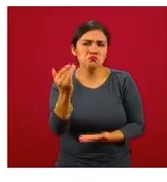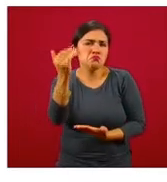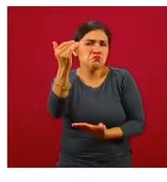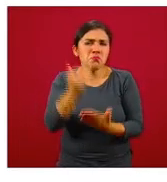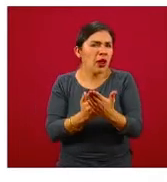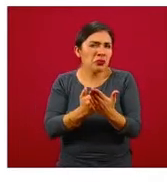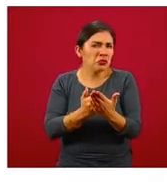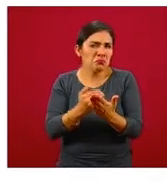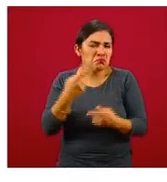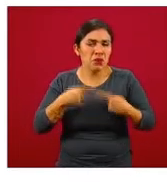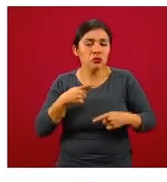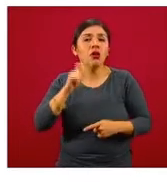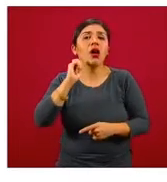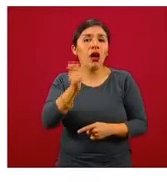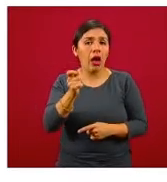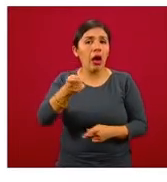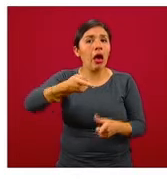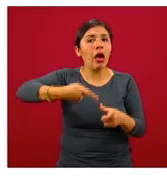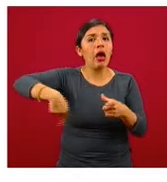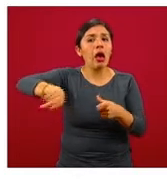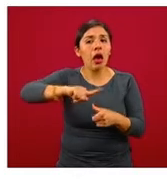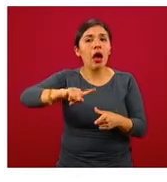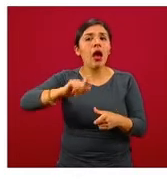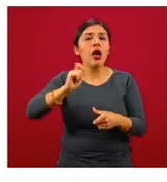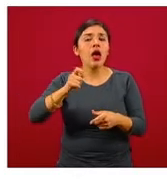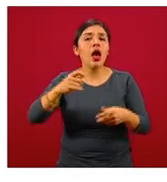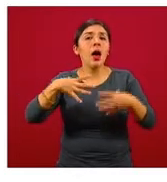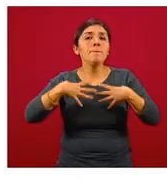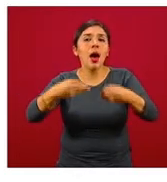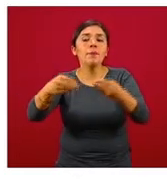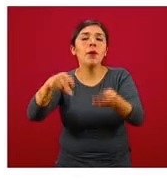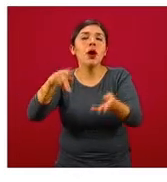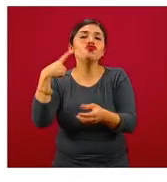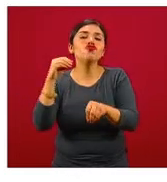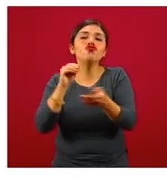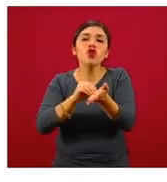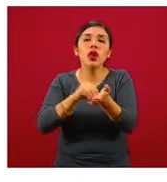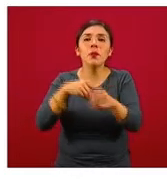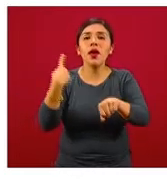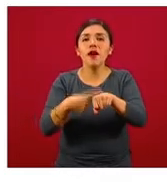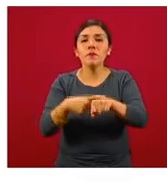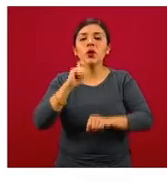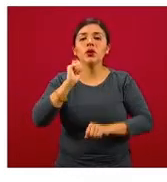those, about 1/4, represent the active pandemic. Those are the